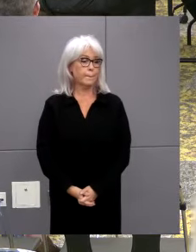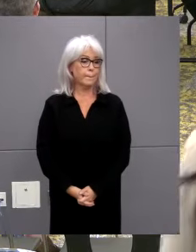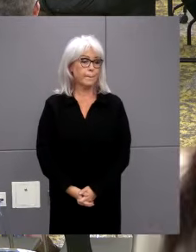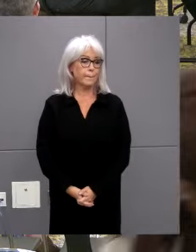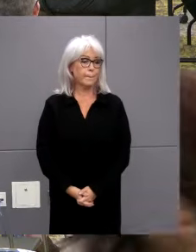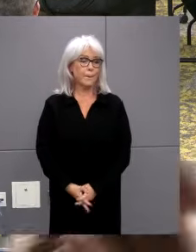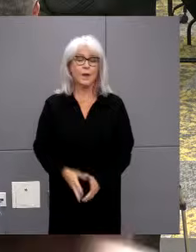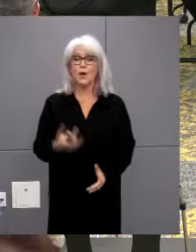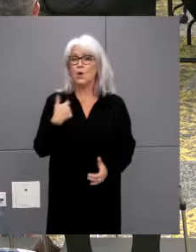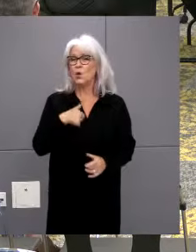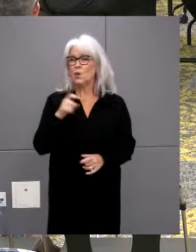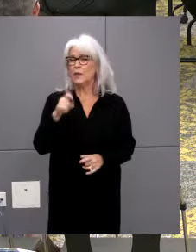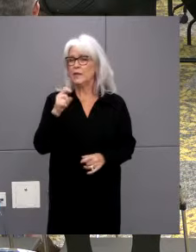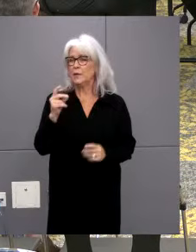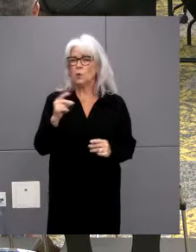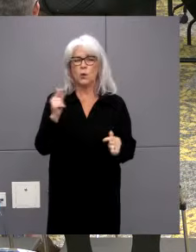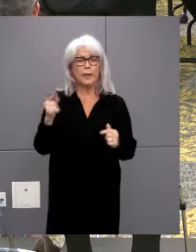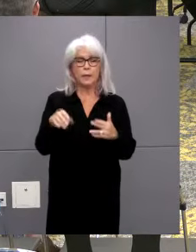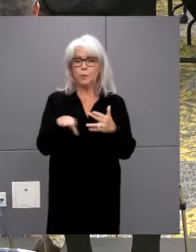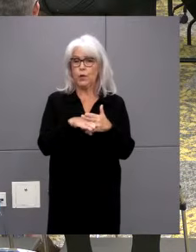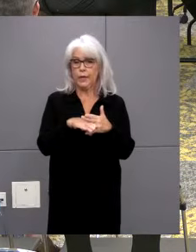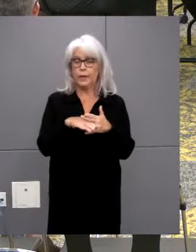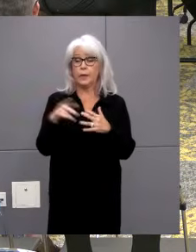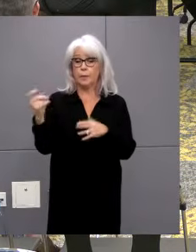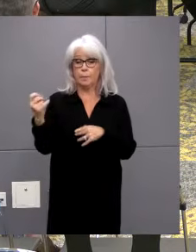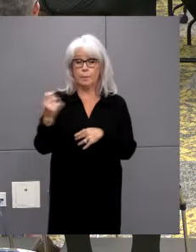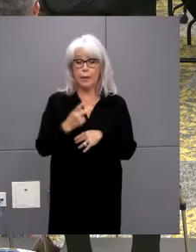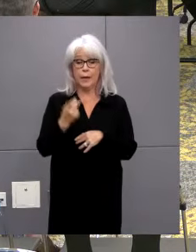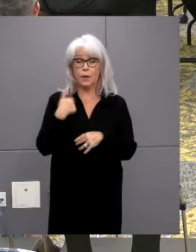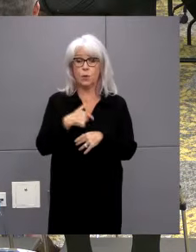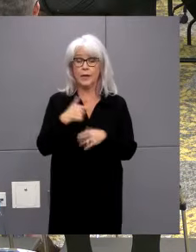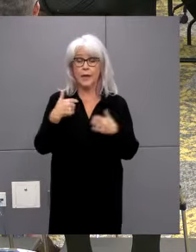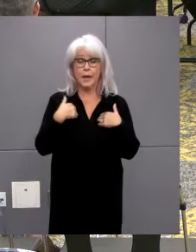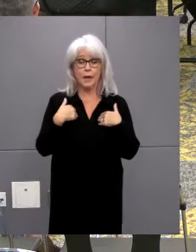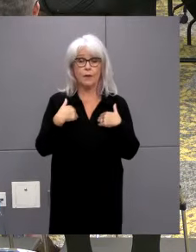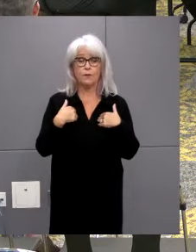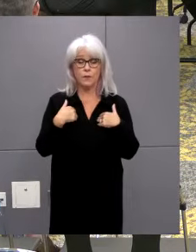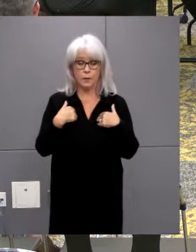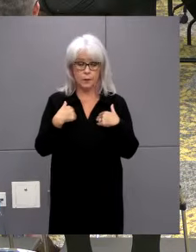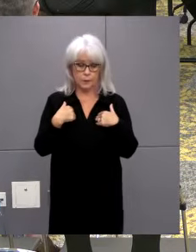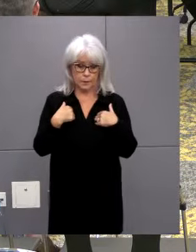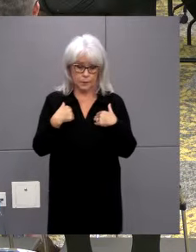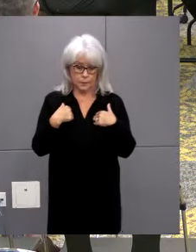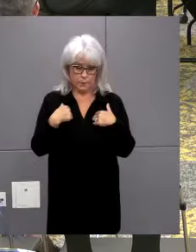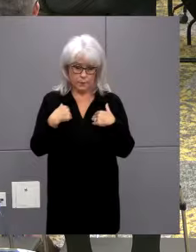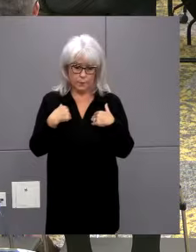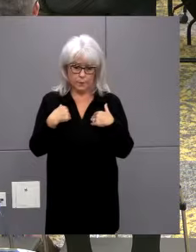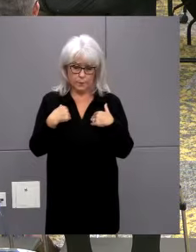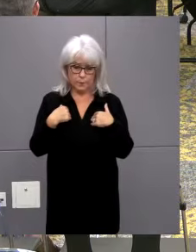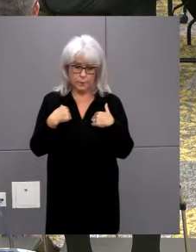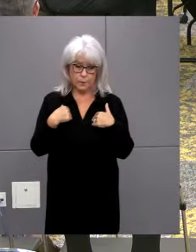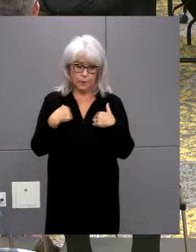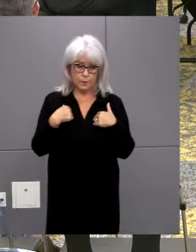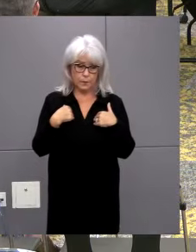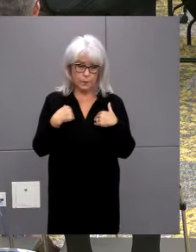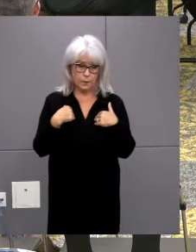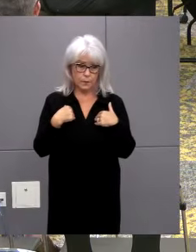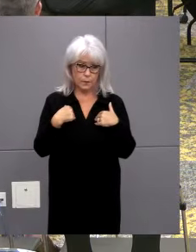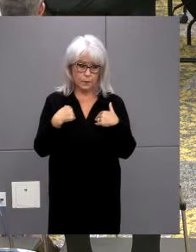we're going to take a real quick break. When we come back, we're only going to do the student